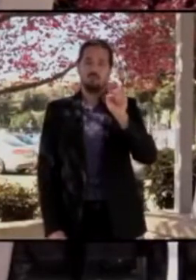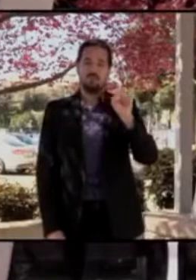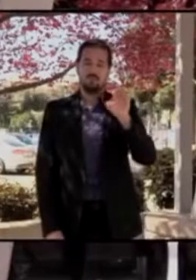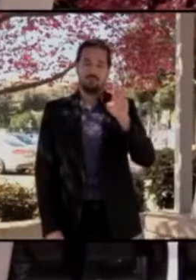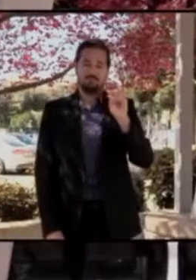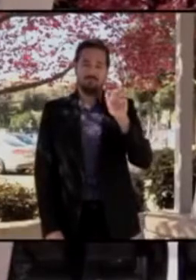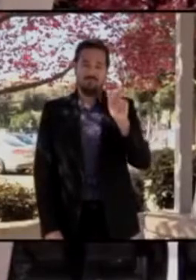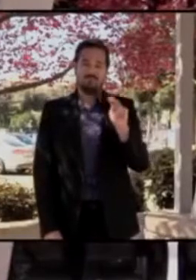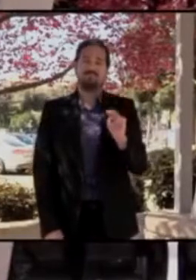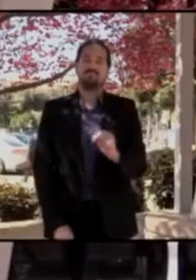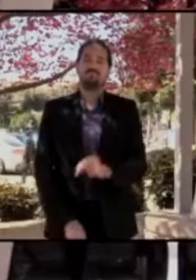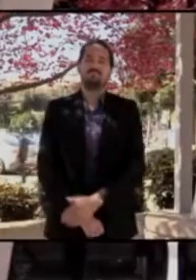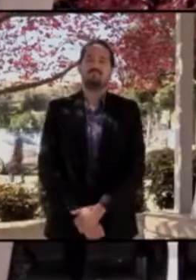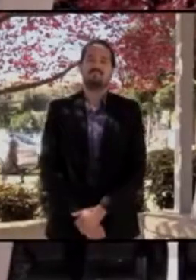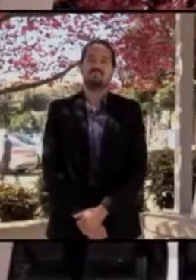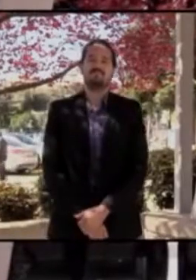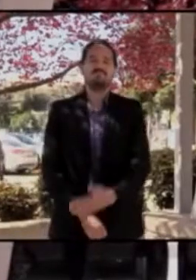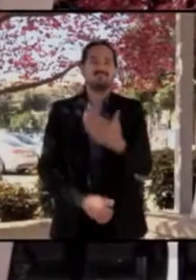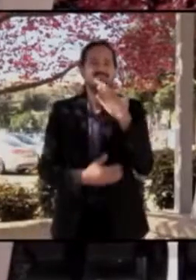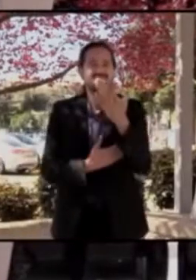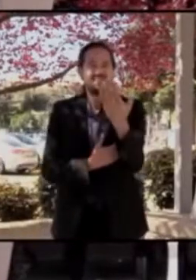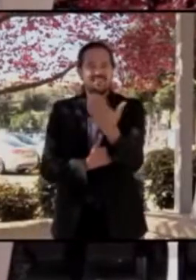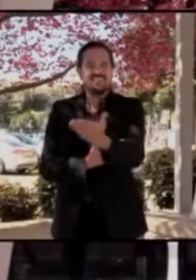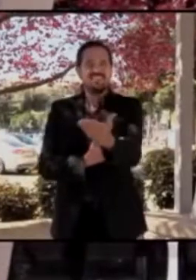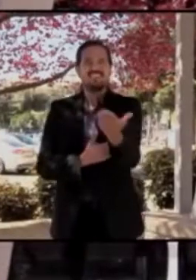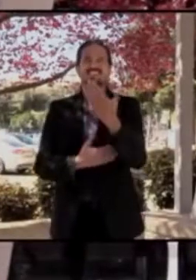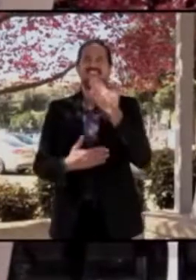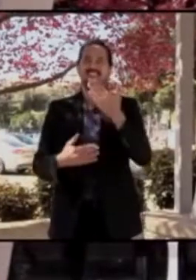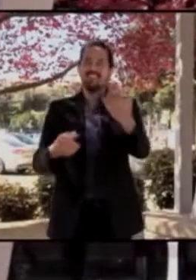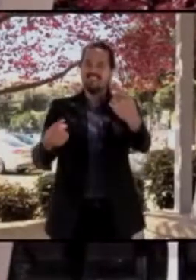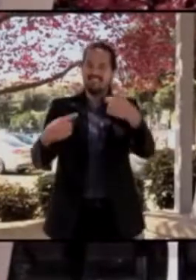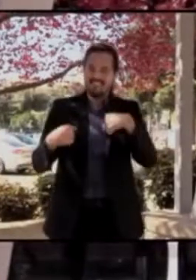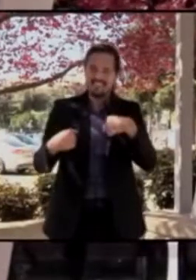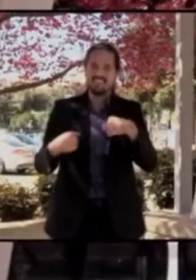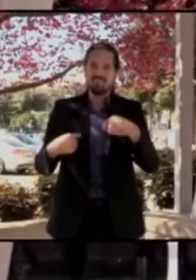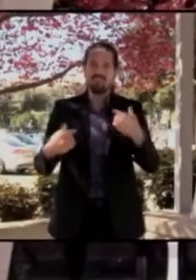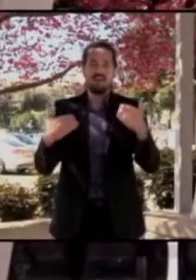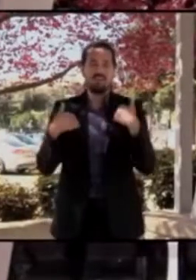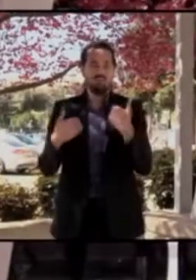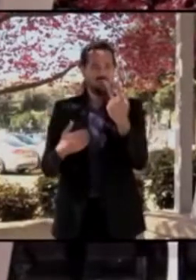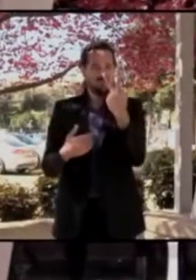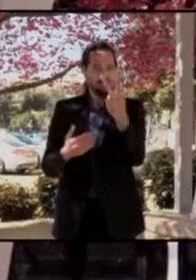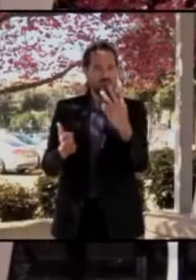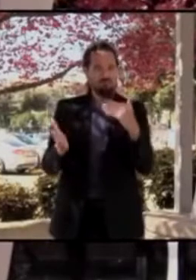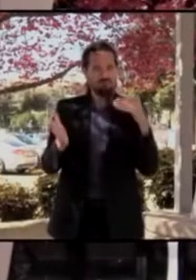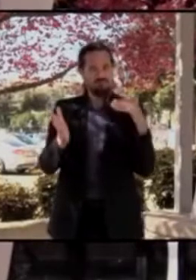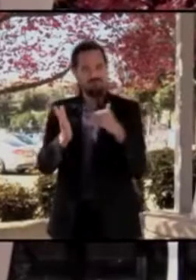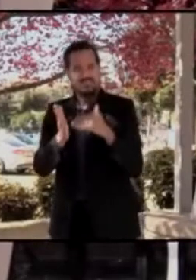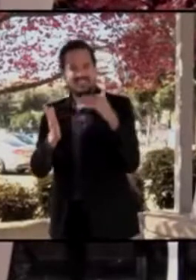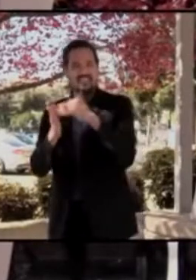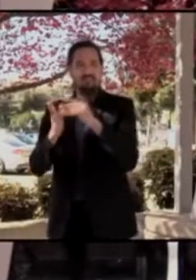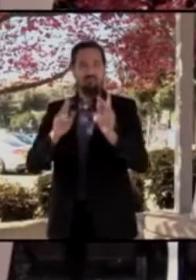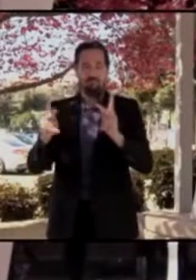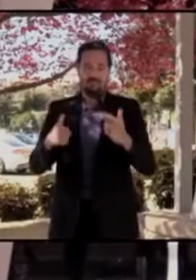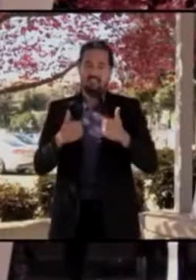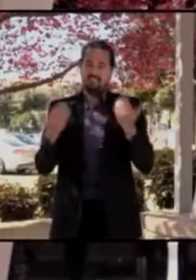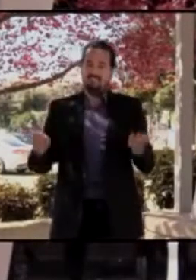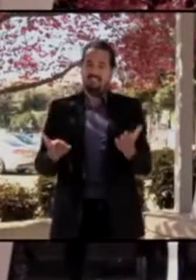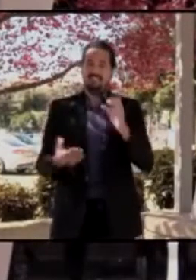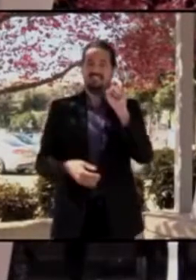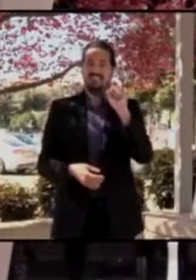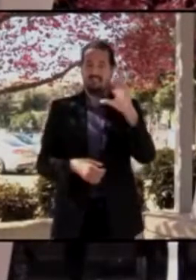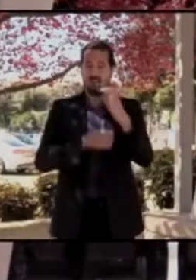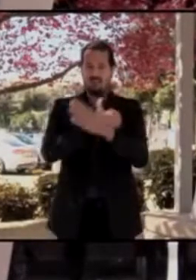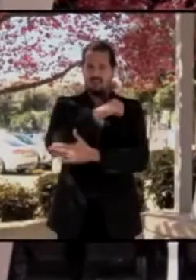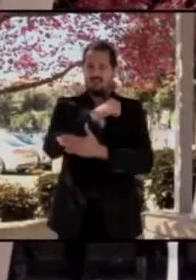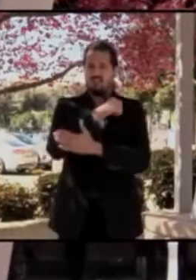Good morning, everyone. Thank you all for being here. With 2 million residents, Santa Clara County is one of the largest and most diverse counties